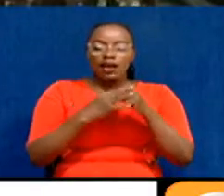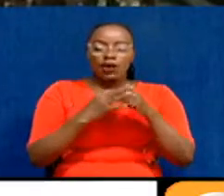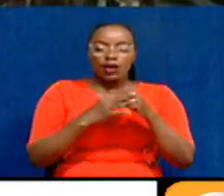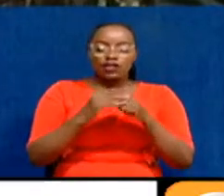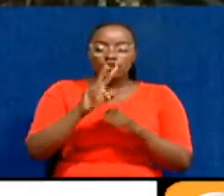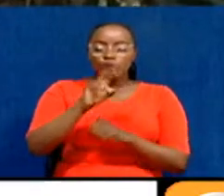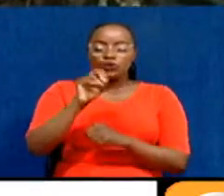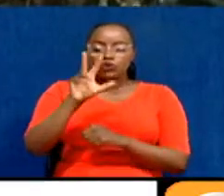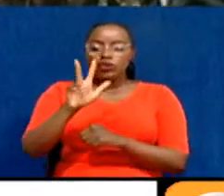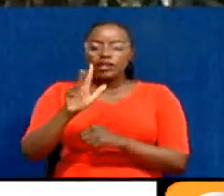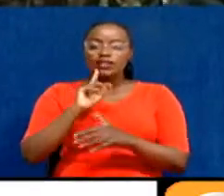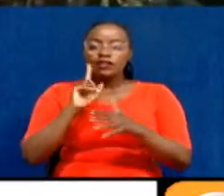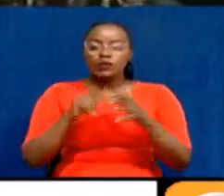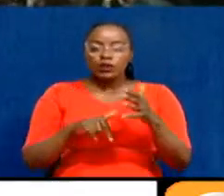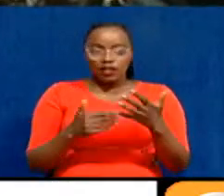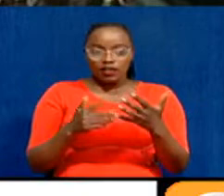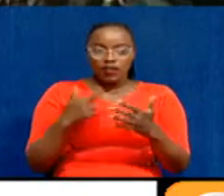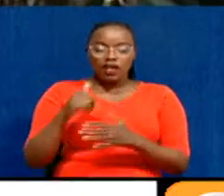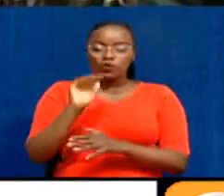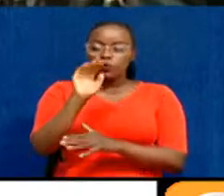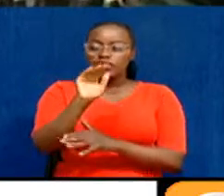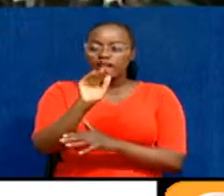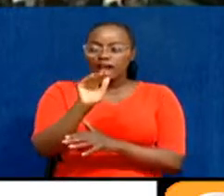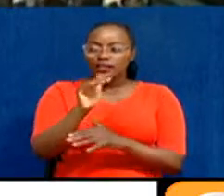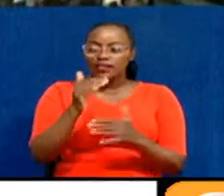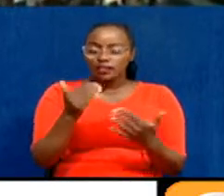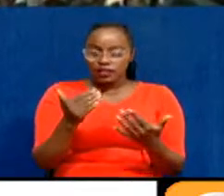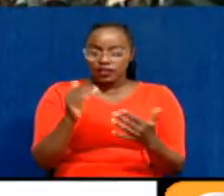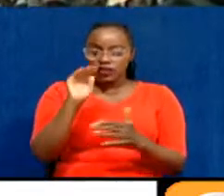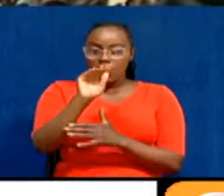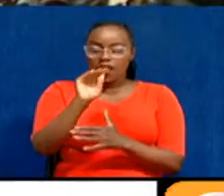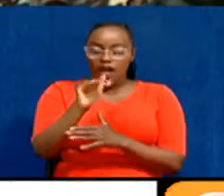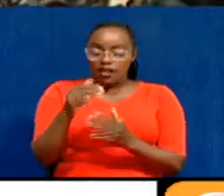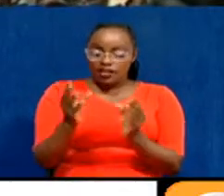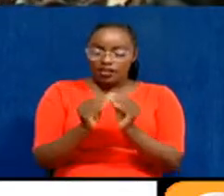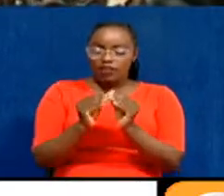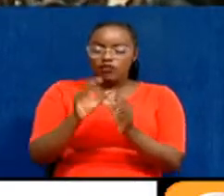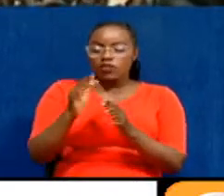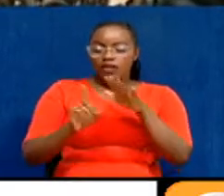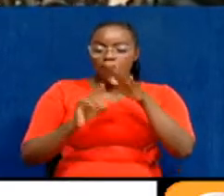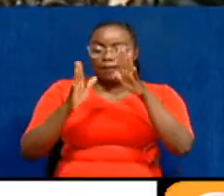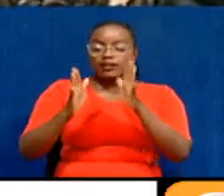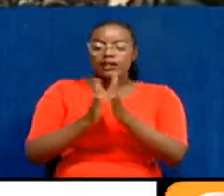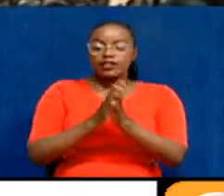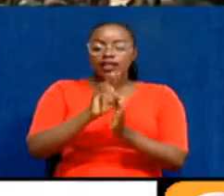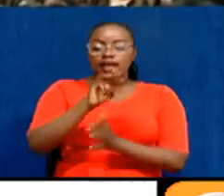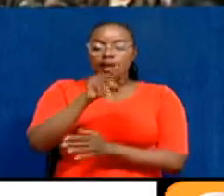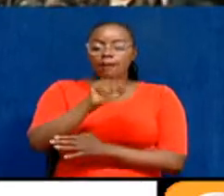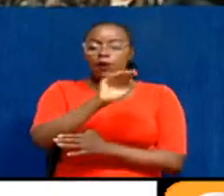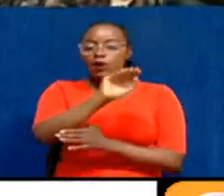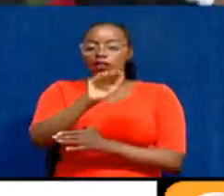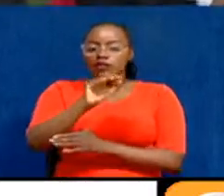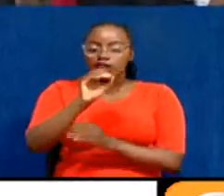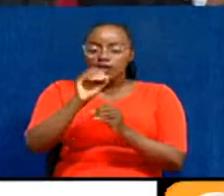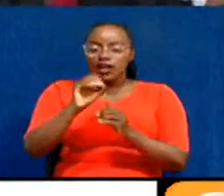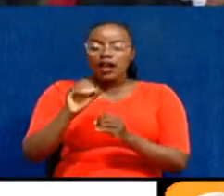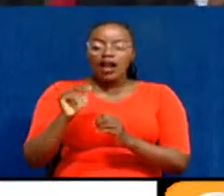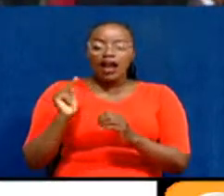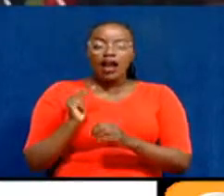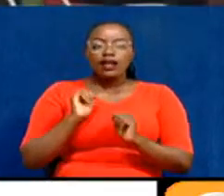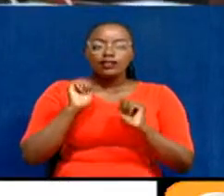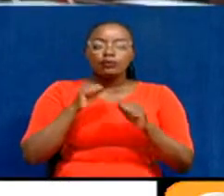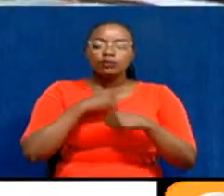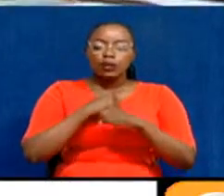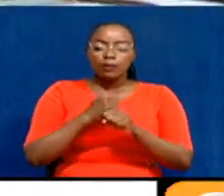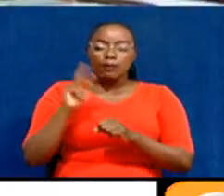2003 and said, he was asking the gathering of cabinet ministers and MPs, would we excite Kenyans